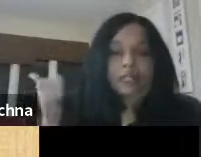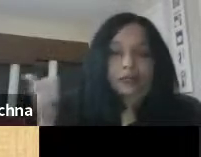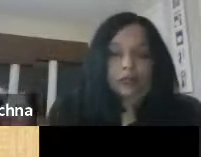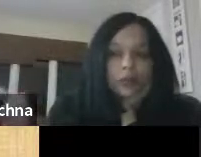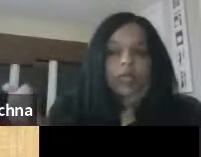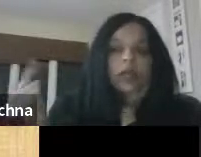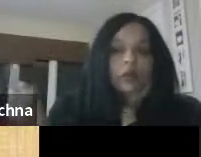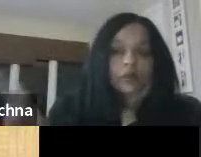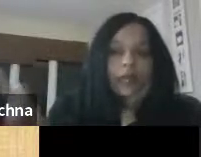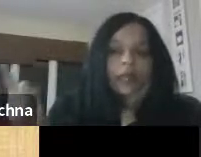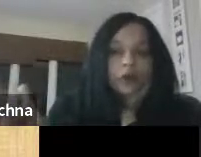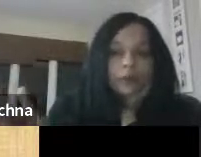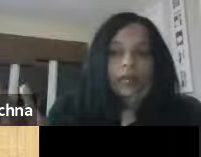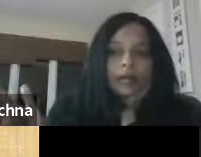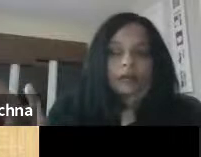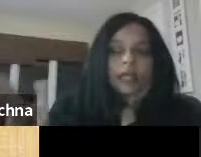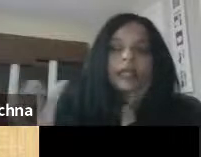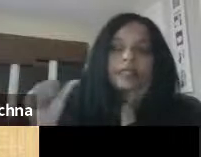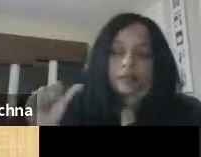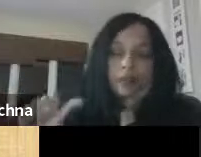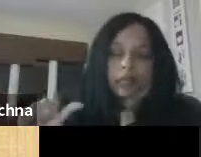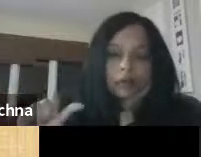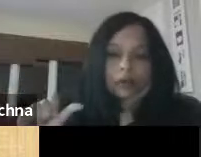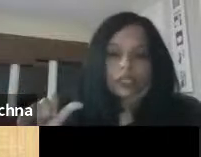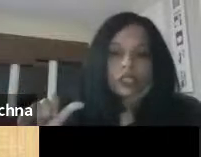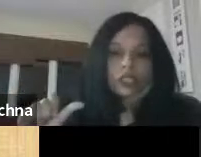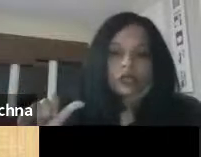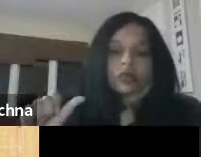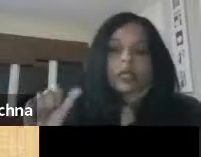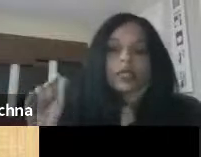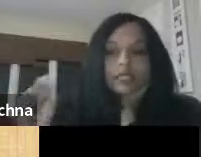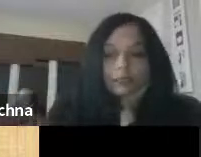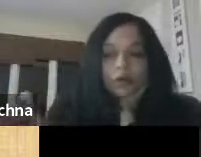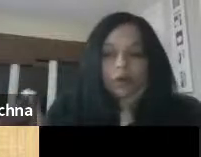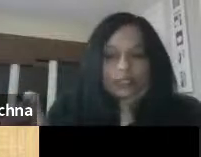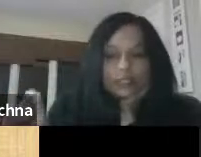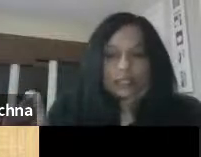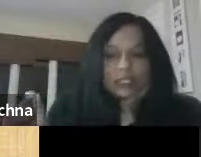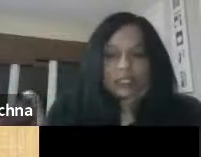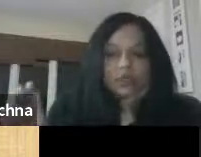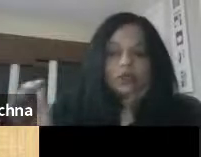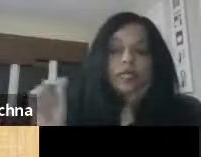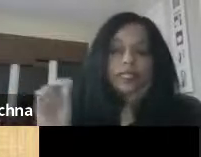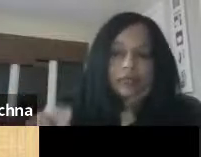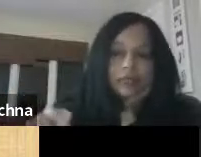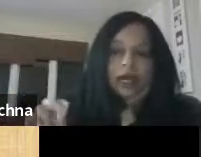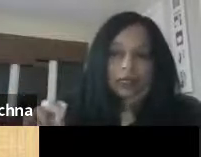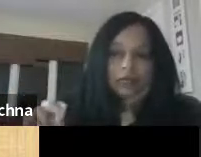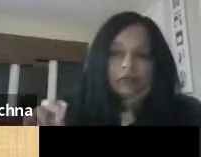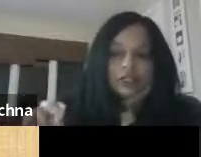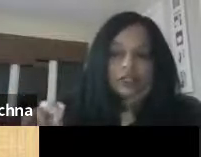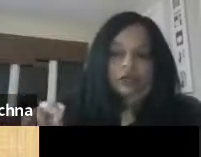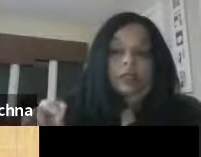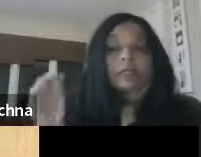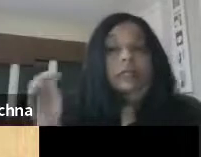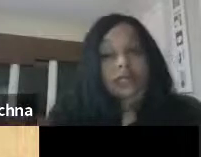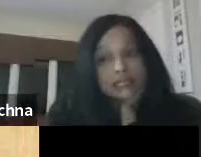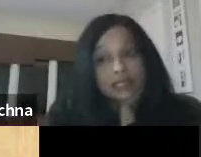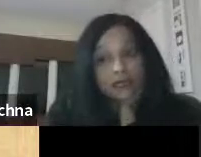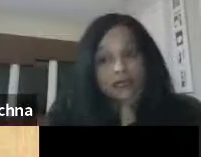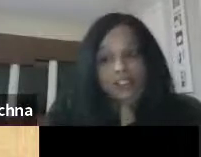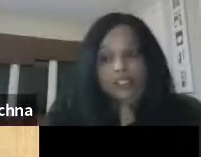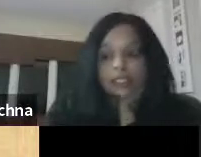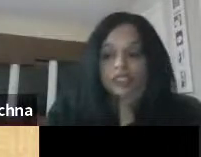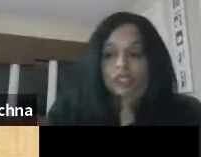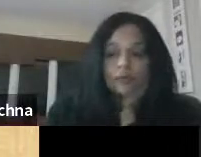impact in reading, writing, or math. Is it a memory issue? Is it a processing issue? Is it a cognitive issue? Is it